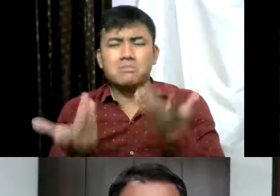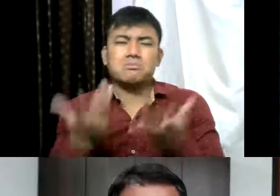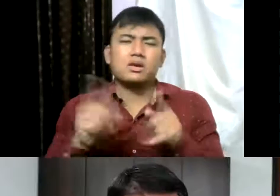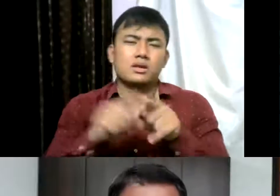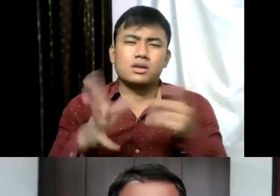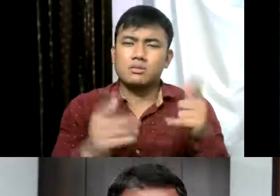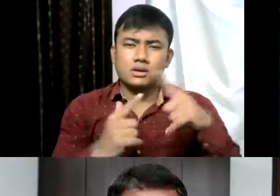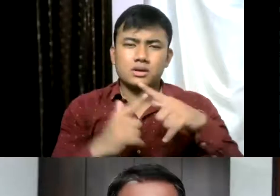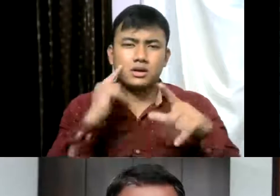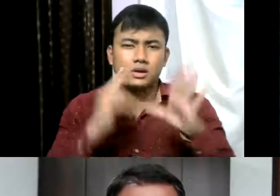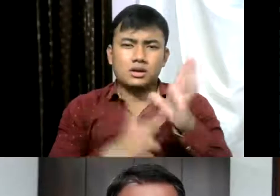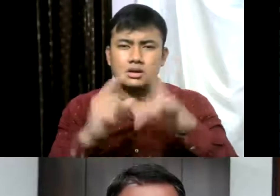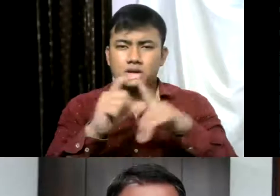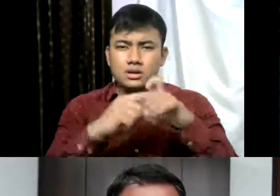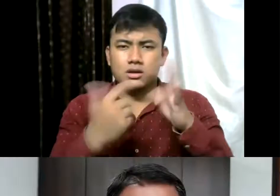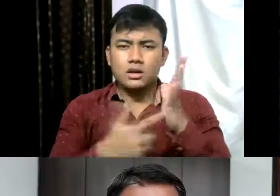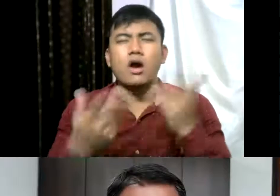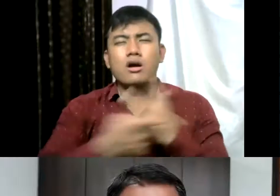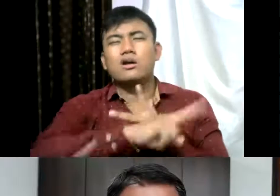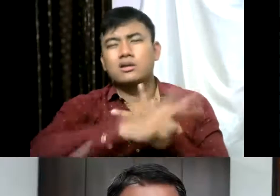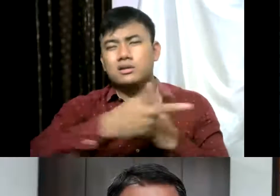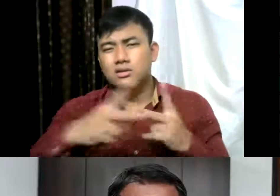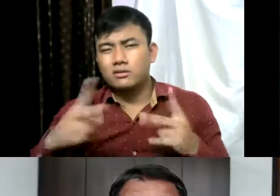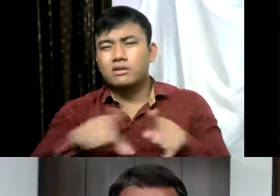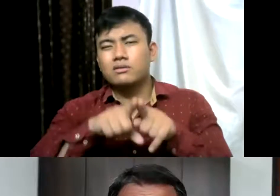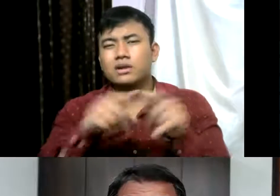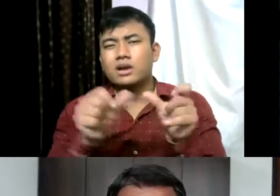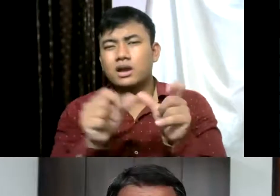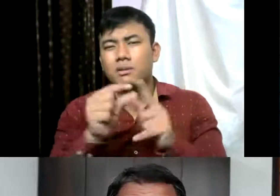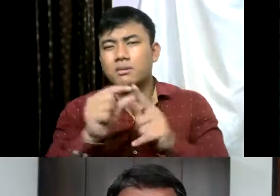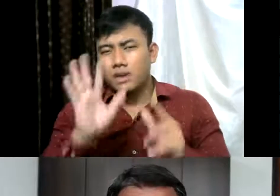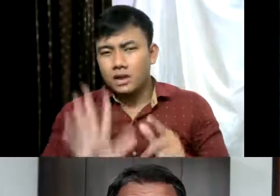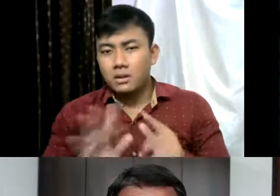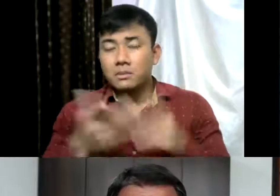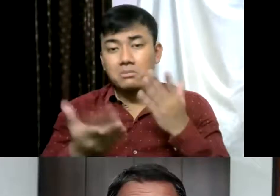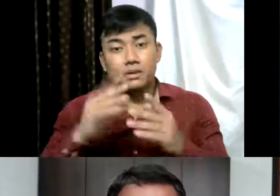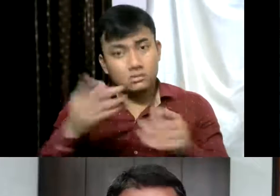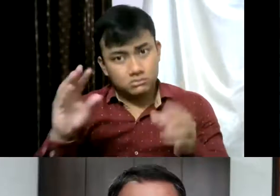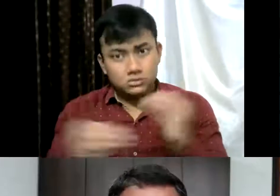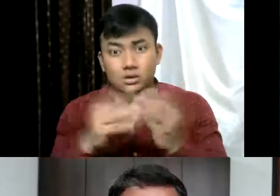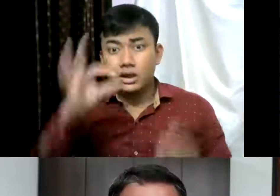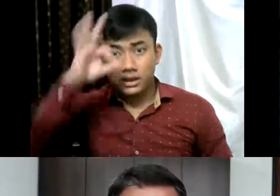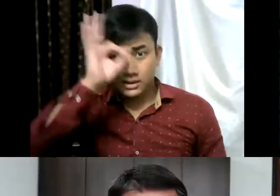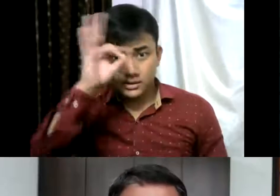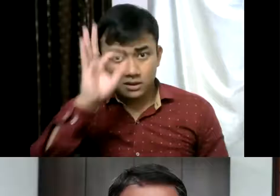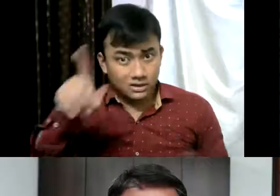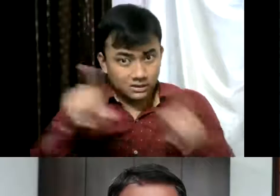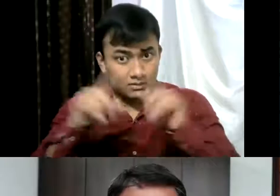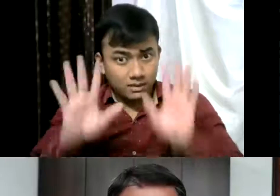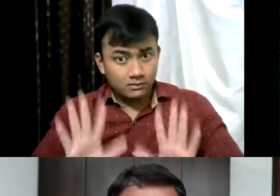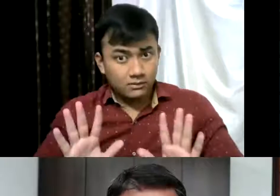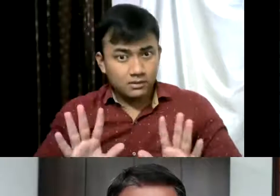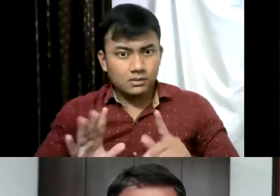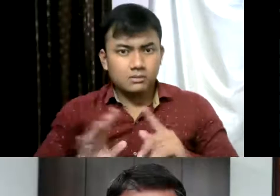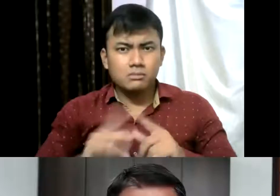Hinge, or anything, thirst traps on Instagram. And I think Instagram itself is a thirst trap. But who